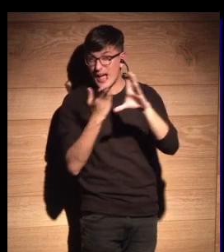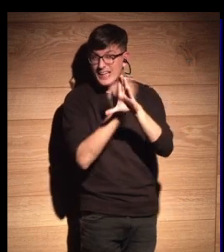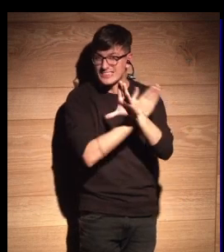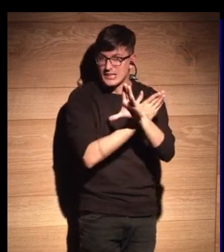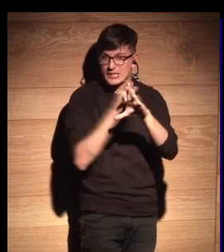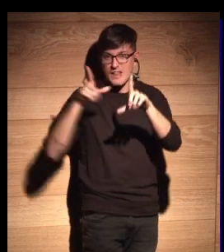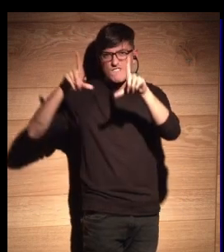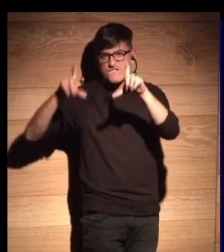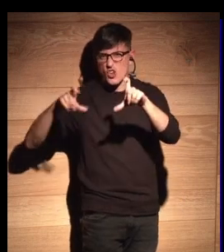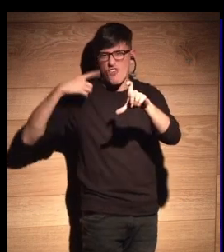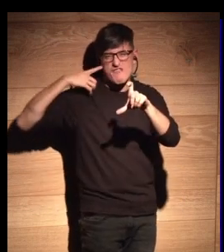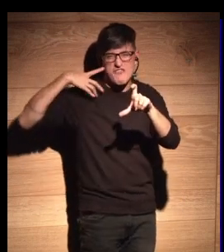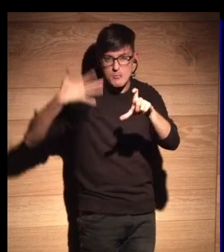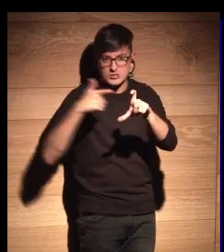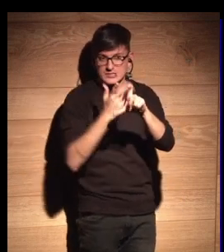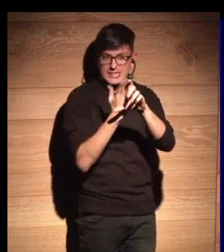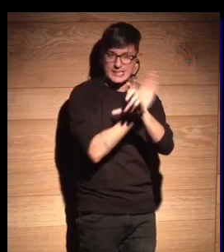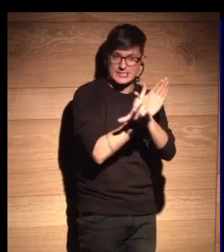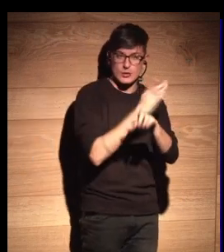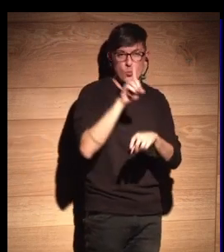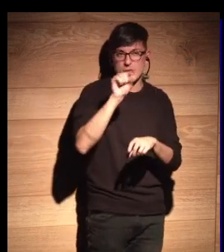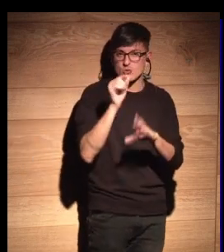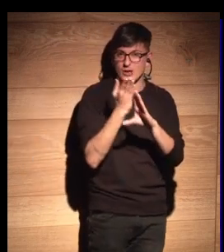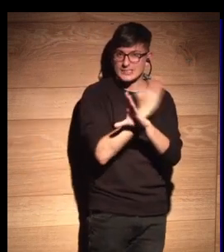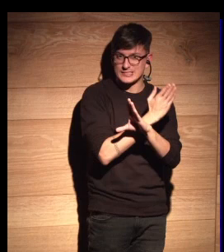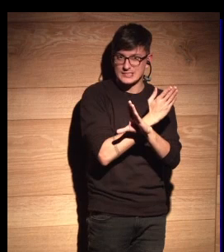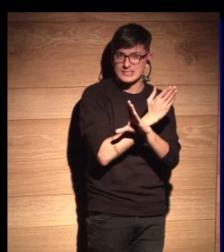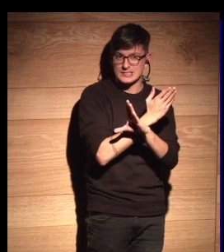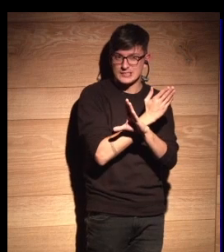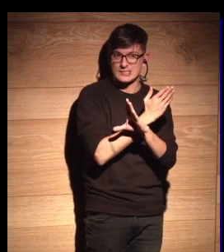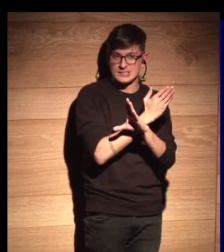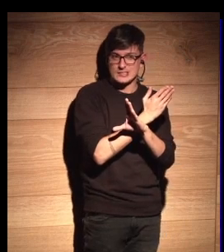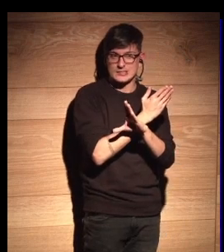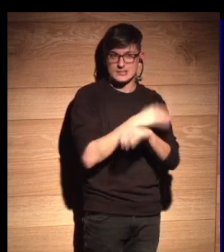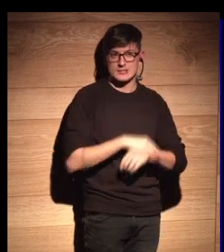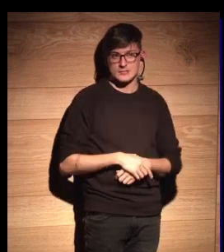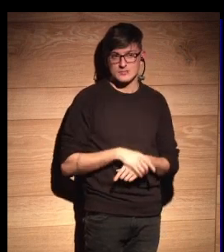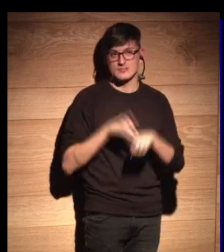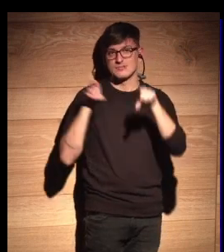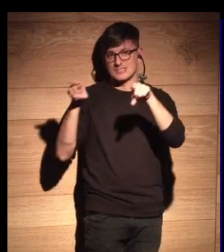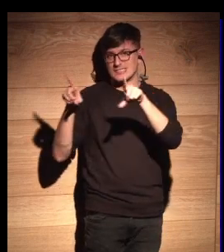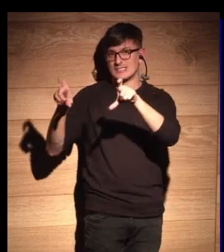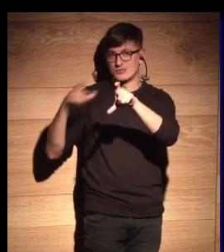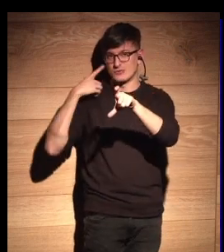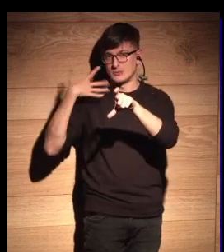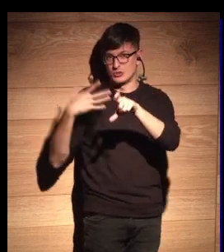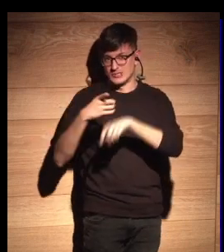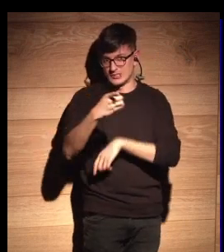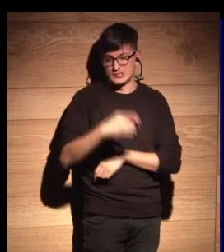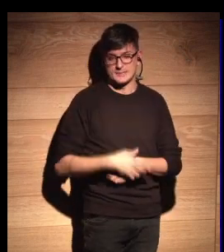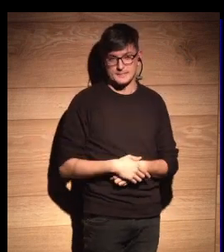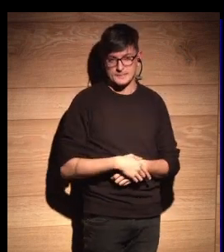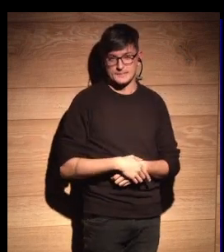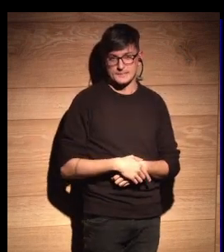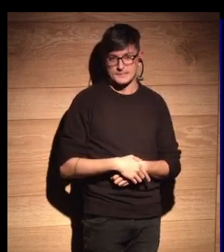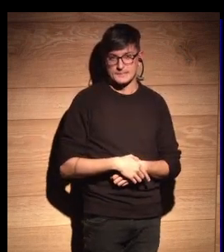Yeah, that was just maybe a minute before the other one. That one. Before that one, yes. Same